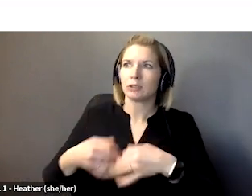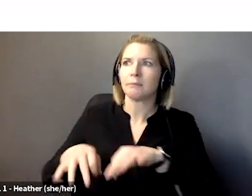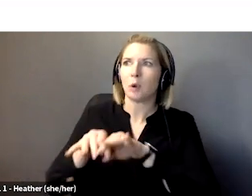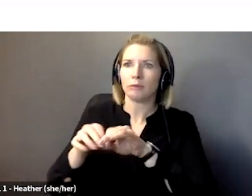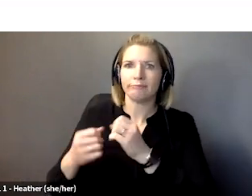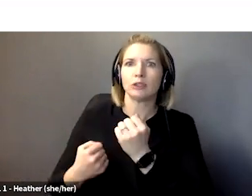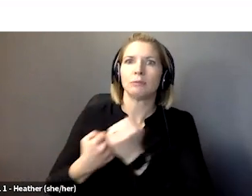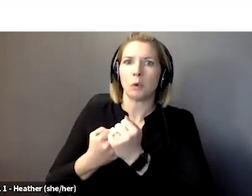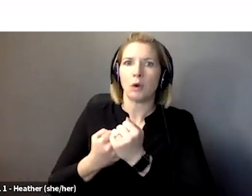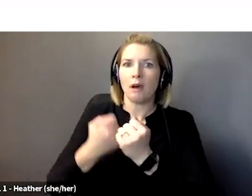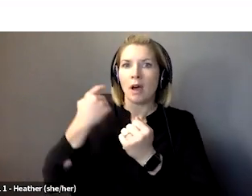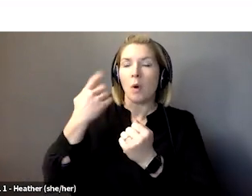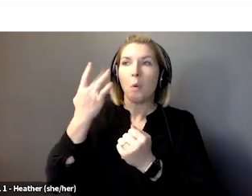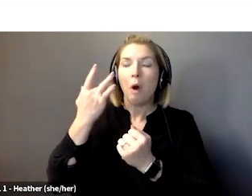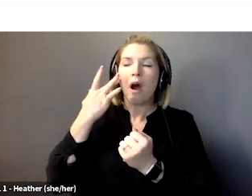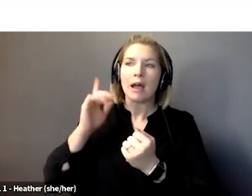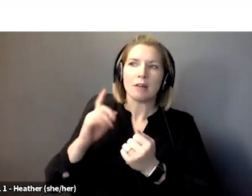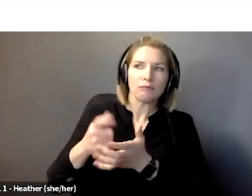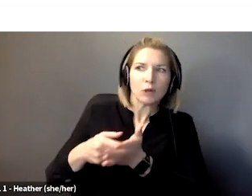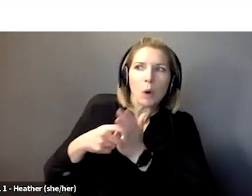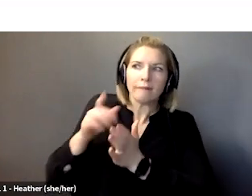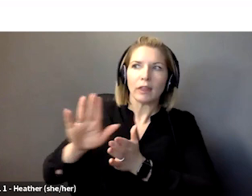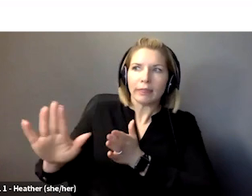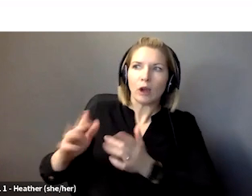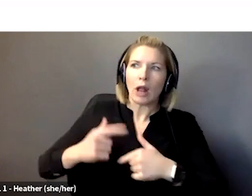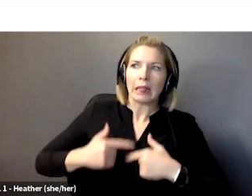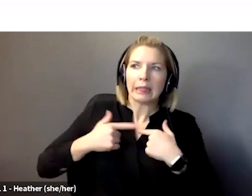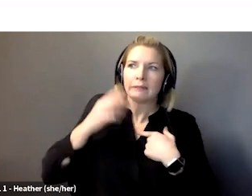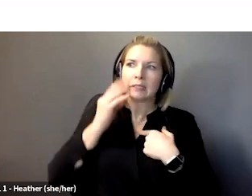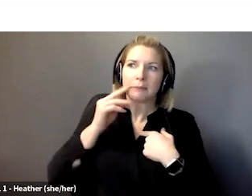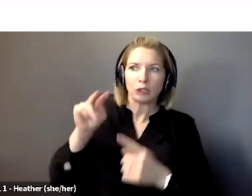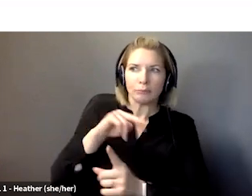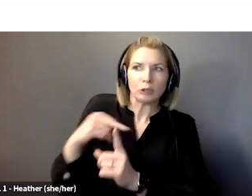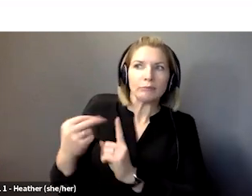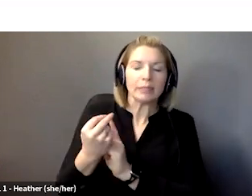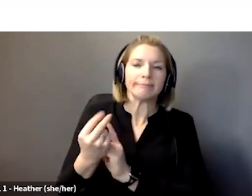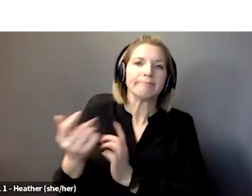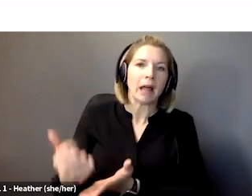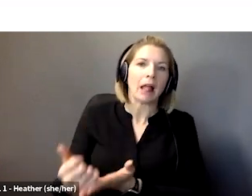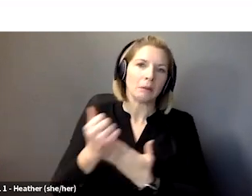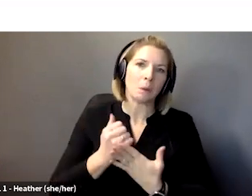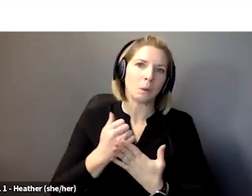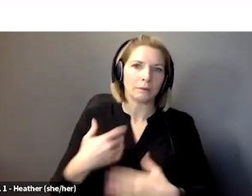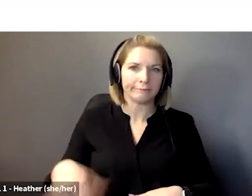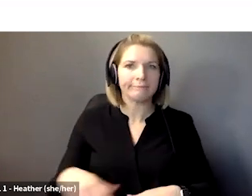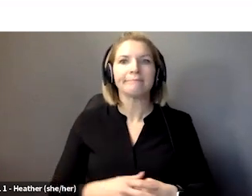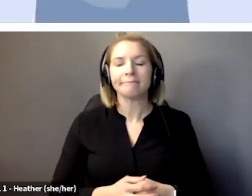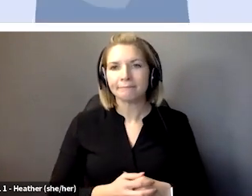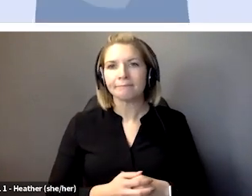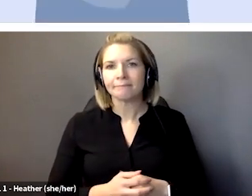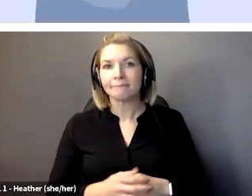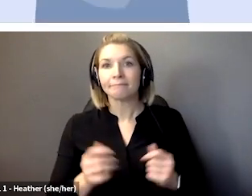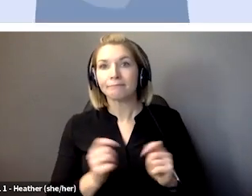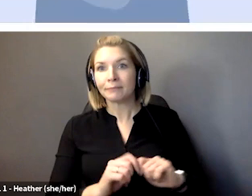ground our research in the lived experience of persons living with disabilities. Next slide.